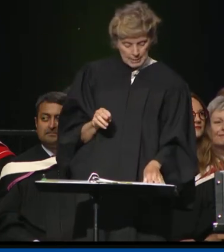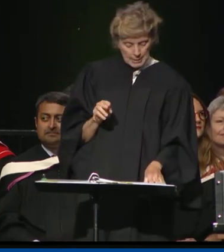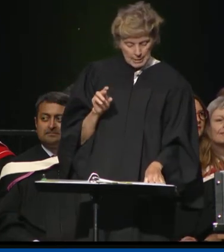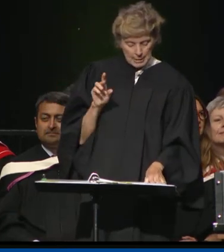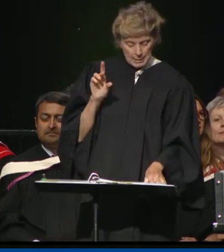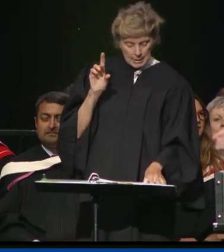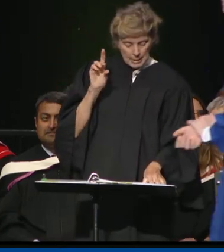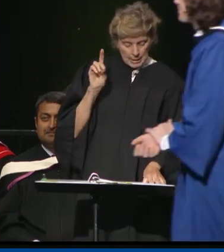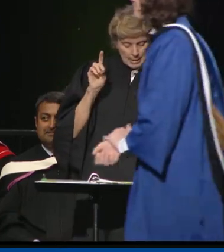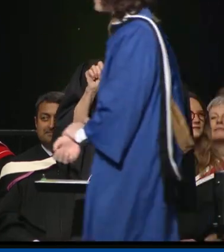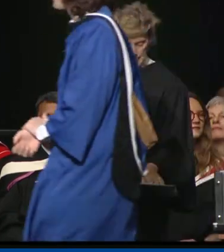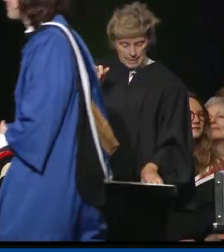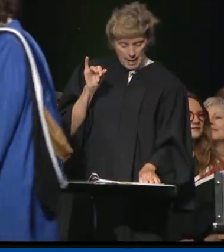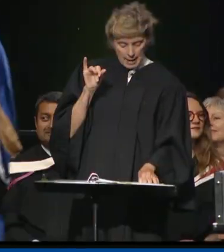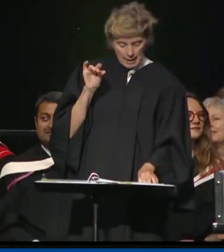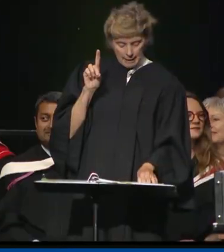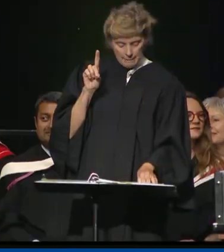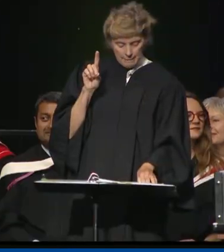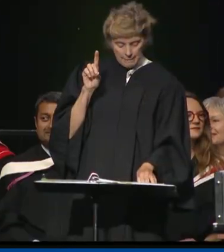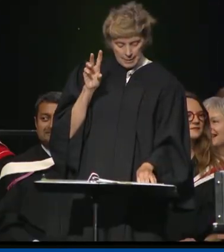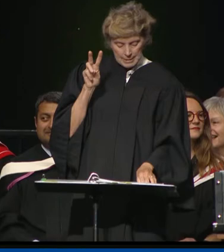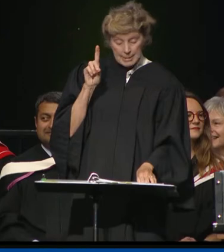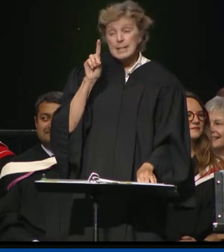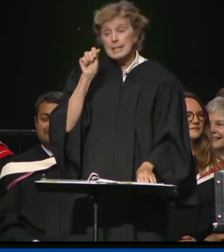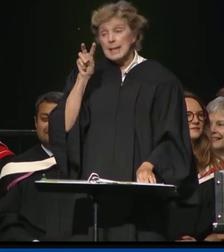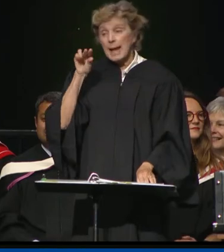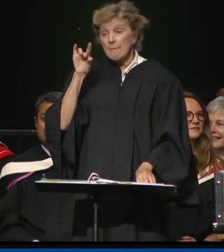David Dixon.